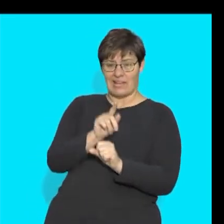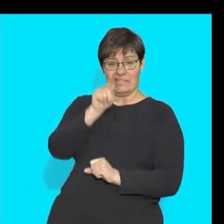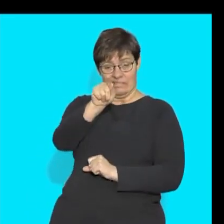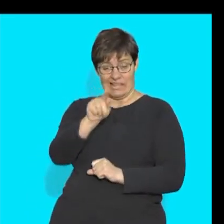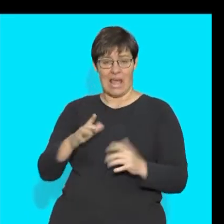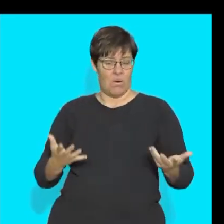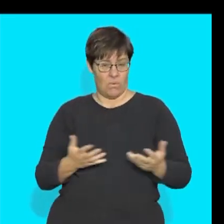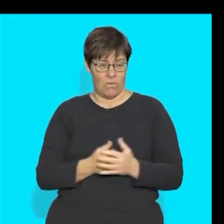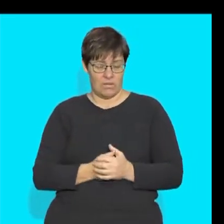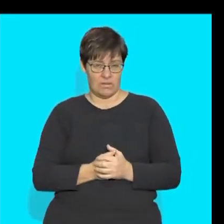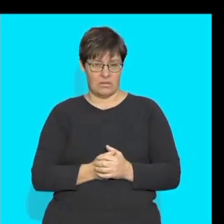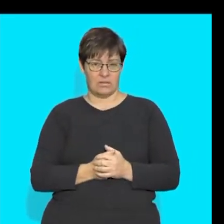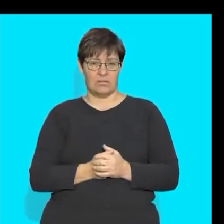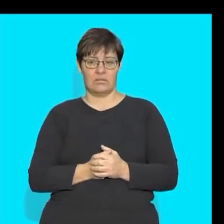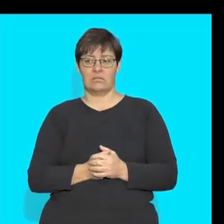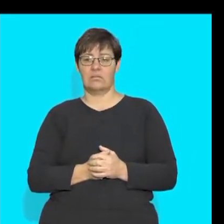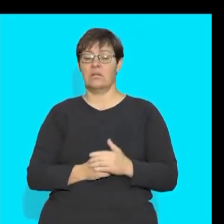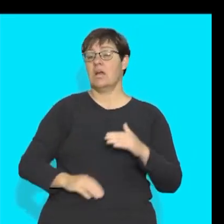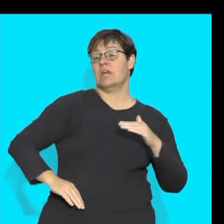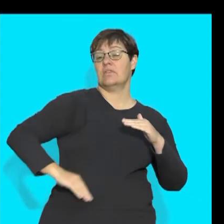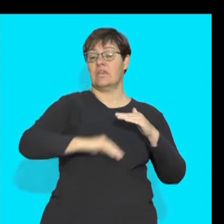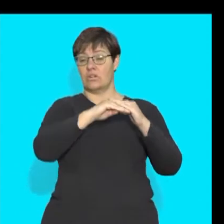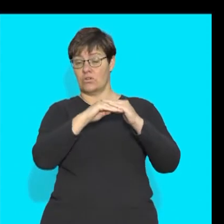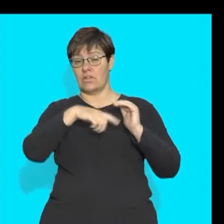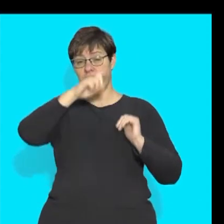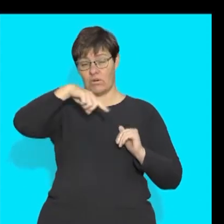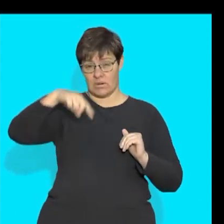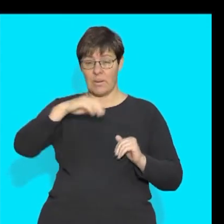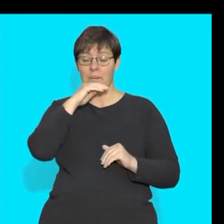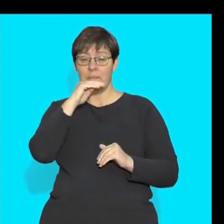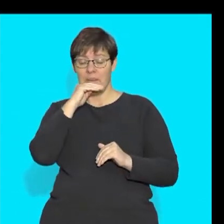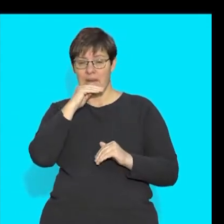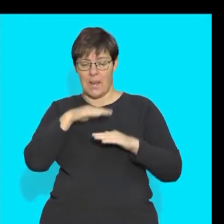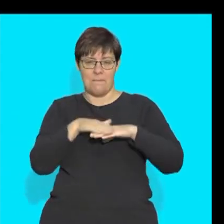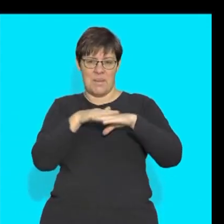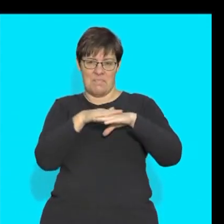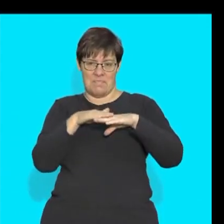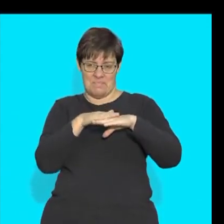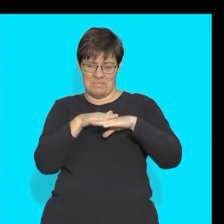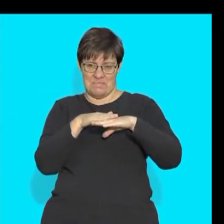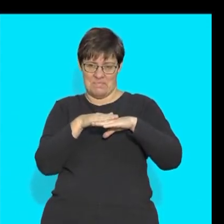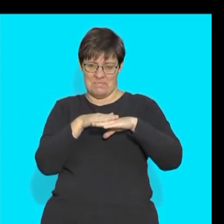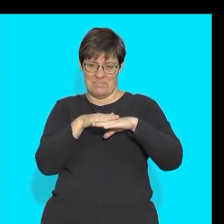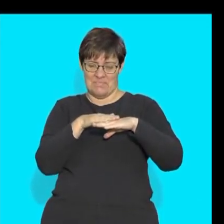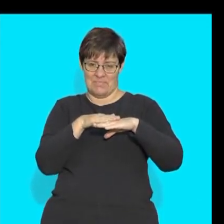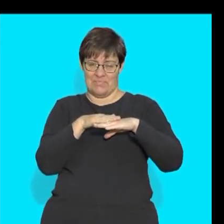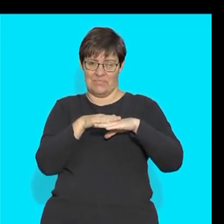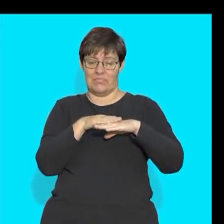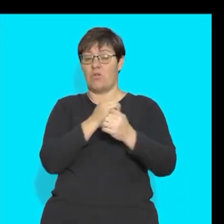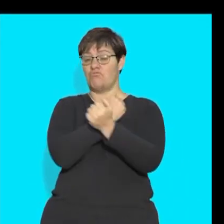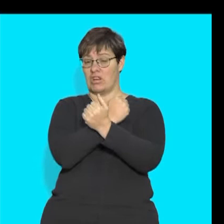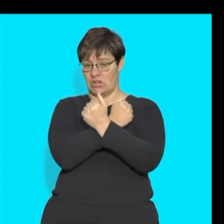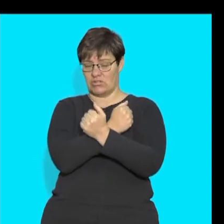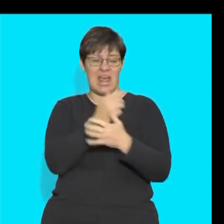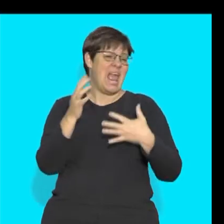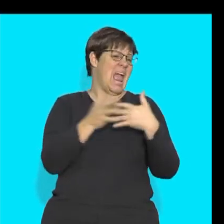photoelectric effect. Threshold frequency, remember, is the minimum frequency of radiation.